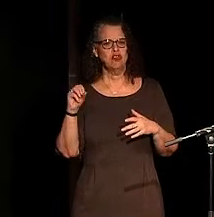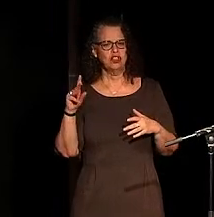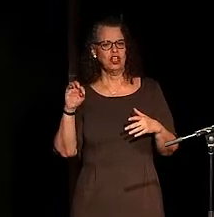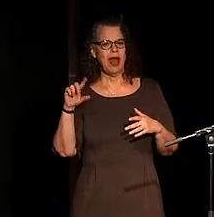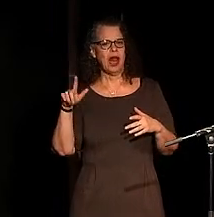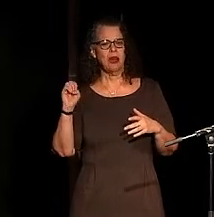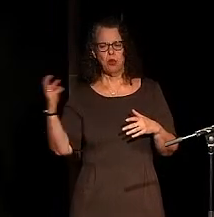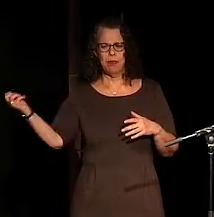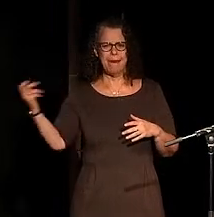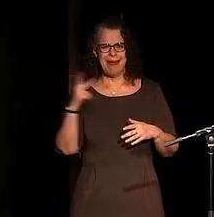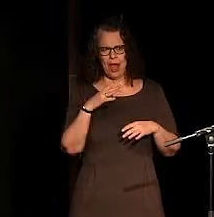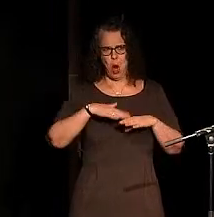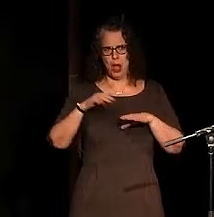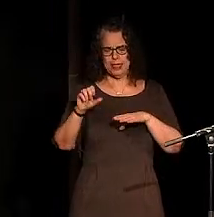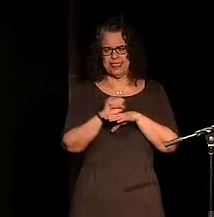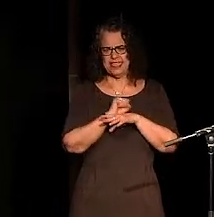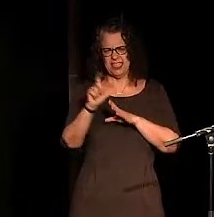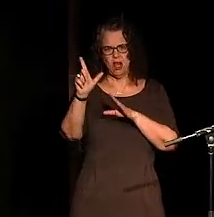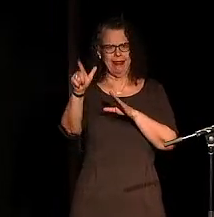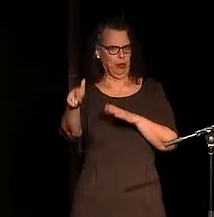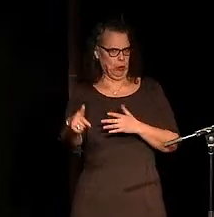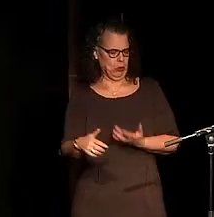Rochelle will be back up on the stage later on,